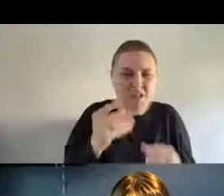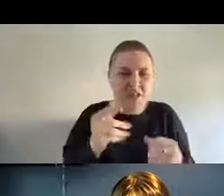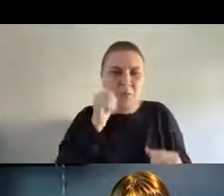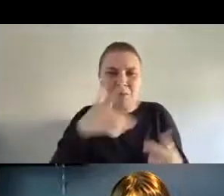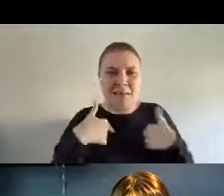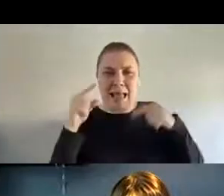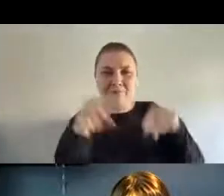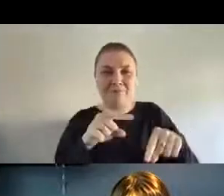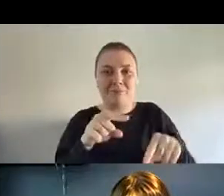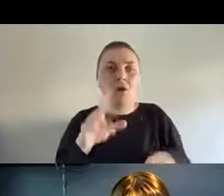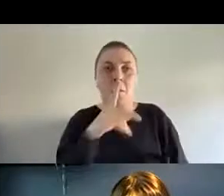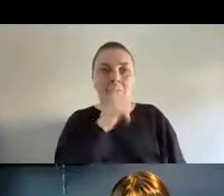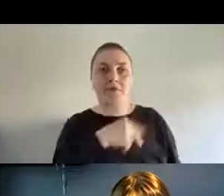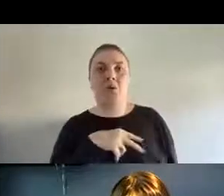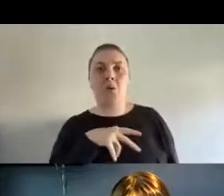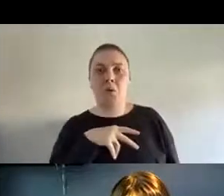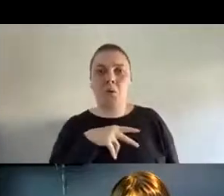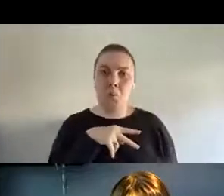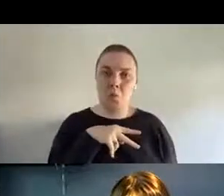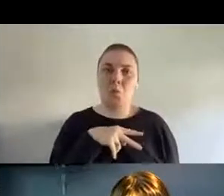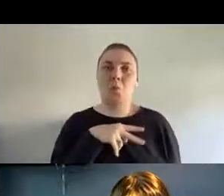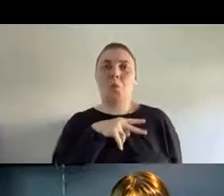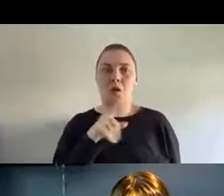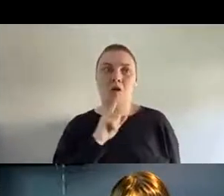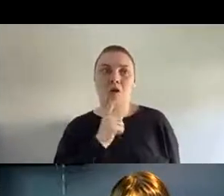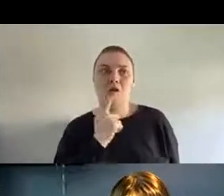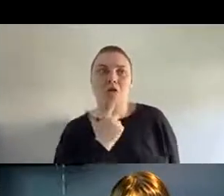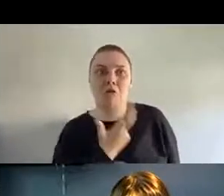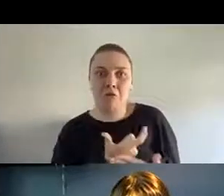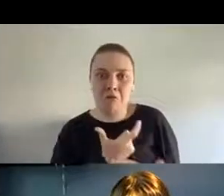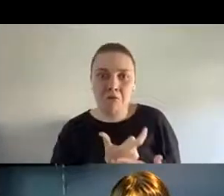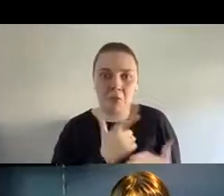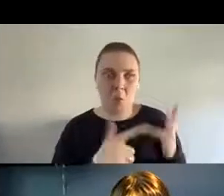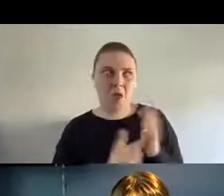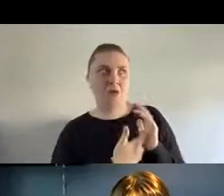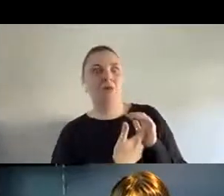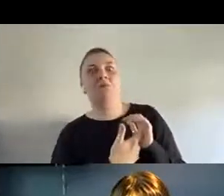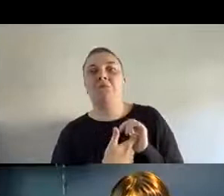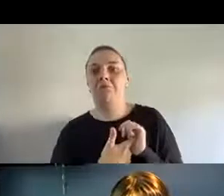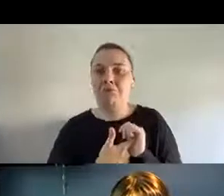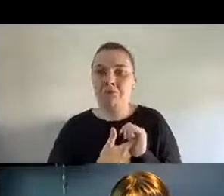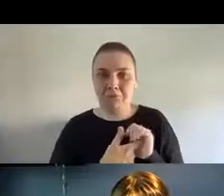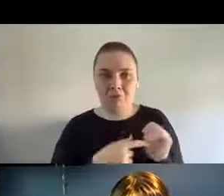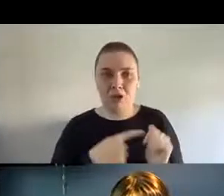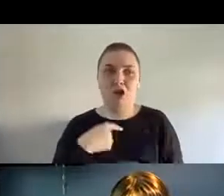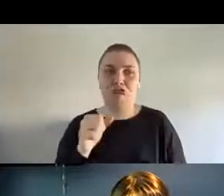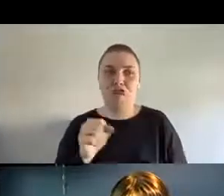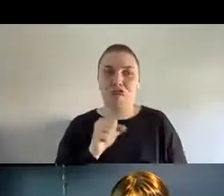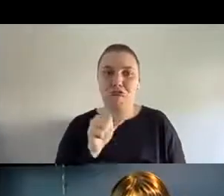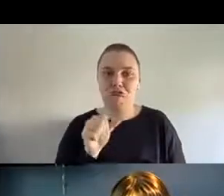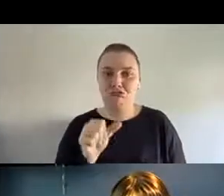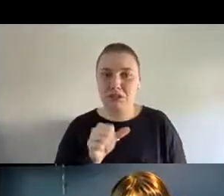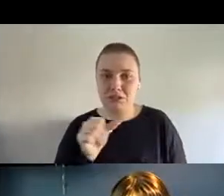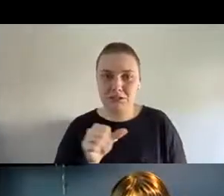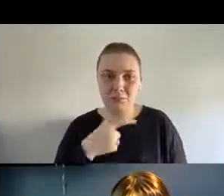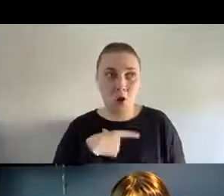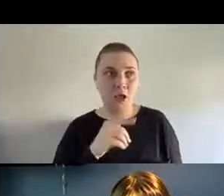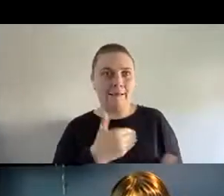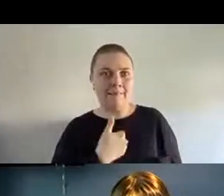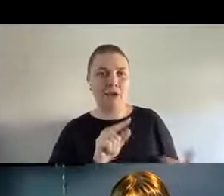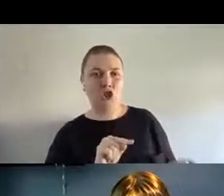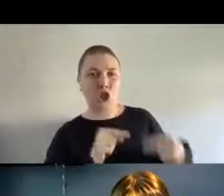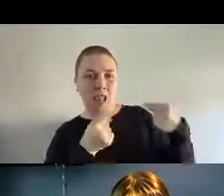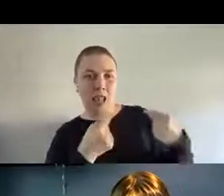of just go like, oh, like kind of like gobsmacked or like dumbfounded that they've been put back in their place because they've been challenged. And